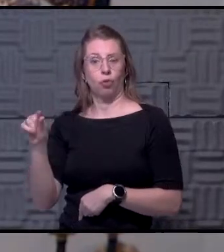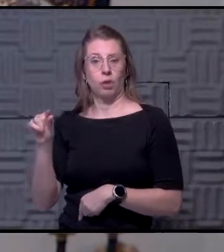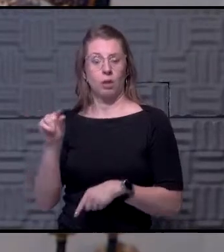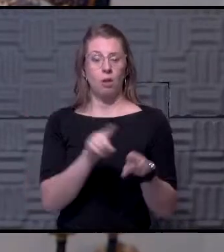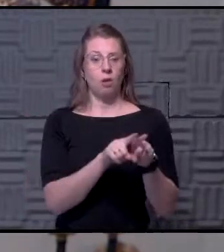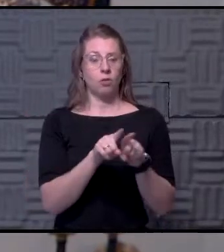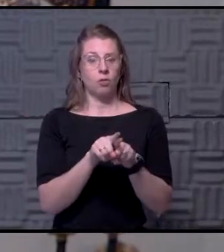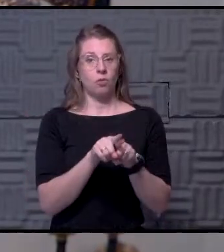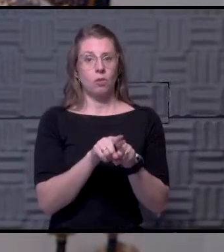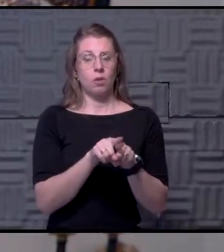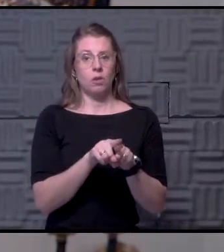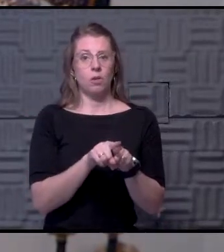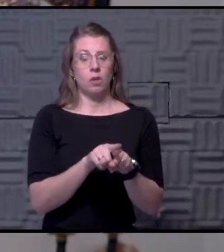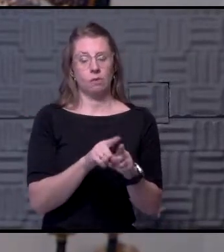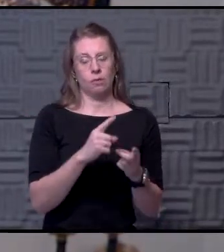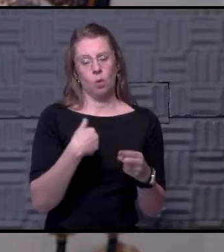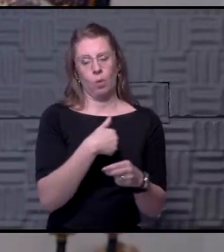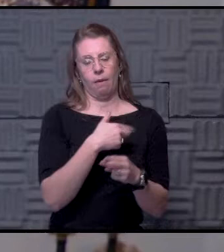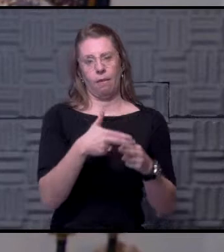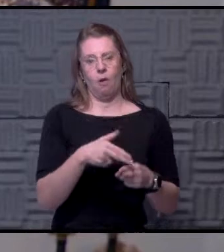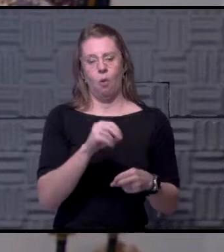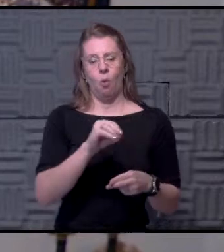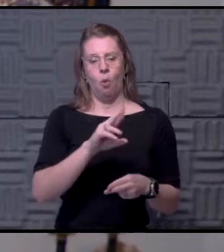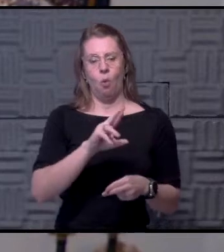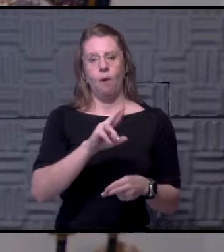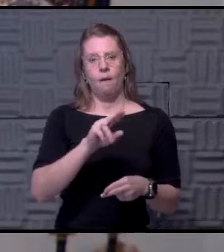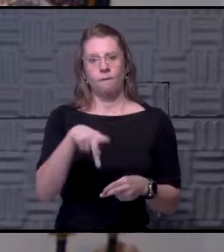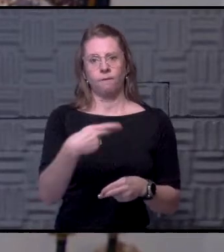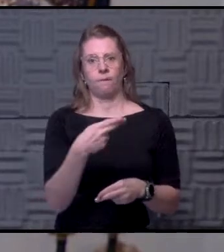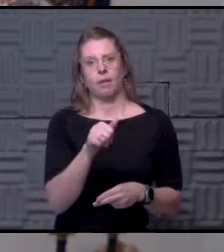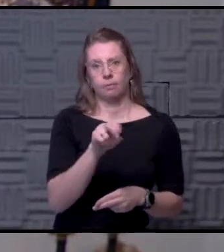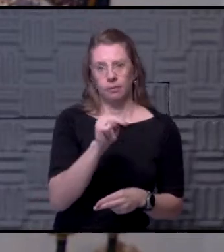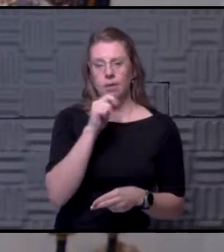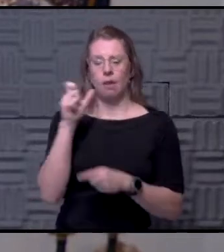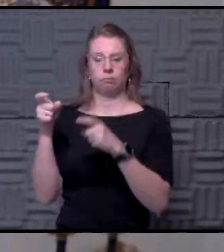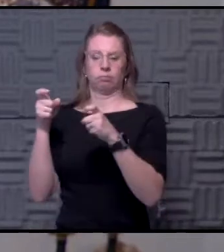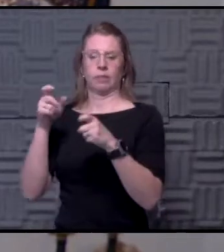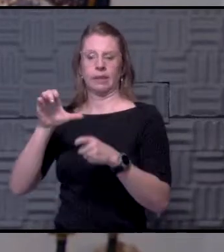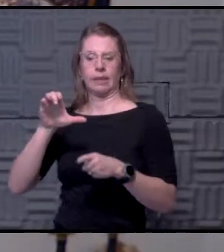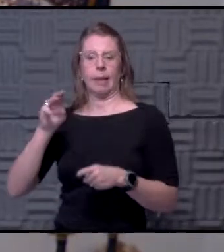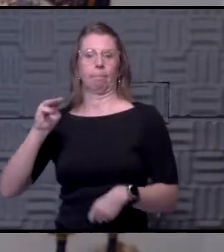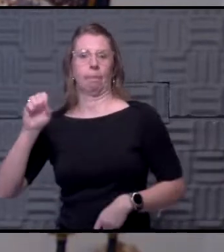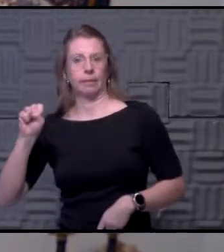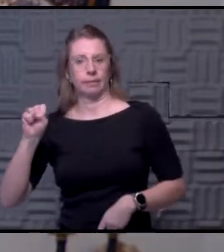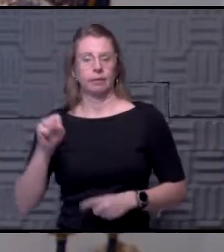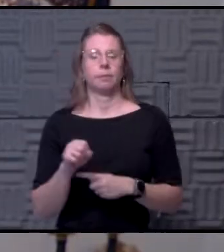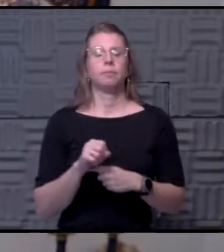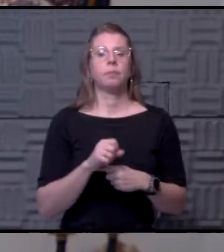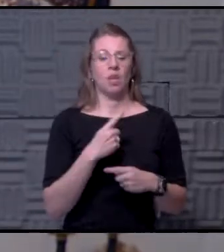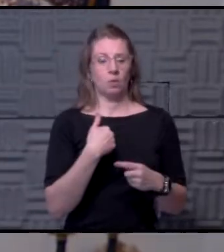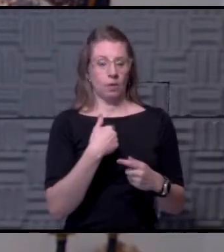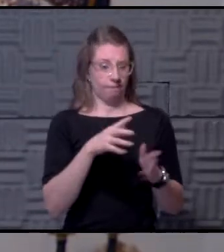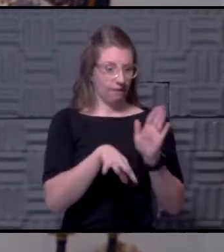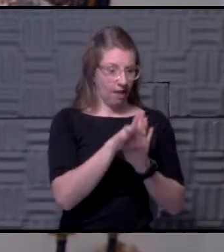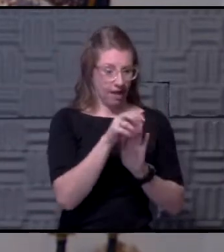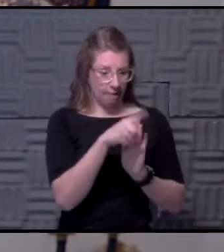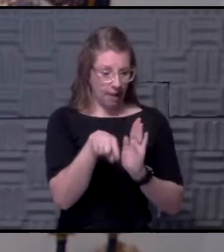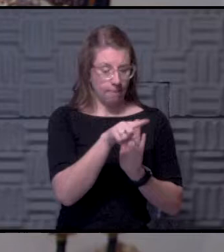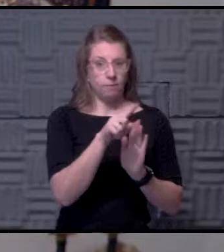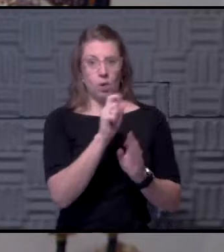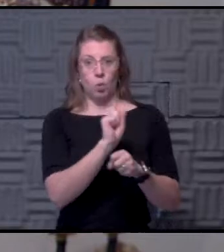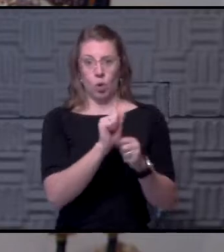orphan facilities that are not regulated by CMS. We've had to find them and work with the counties to have